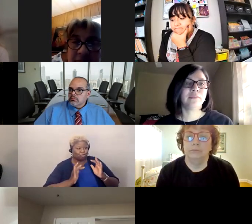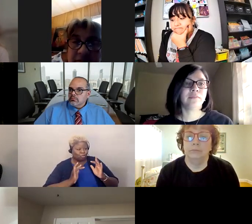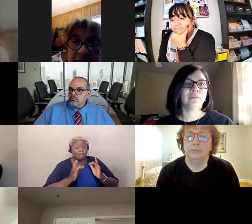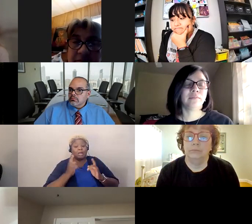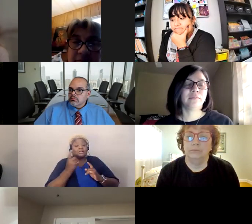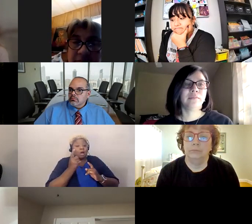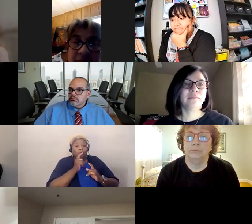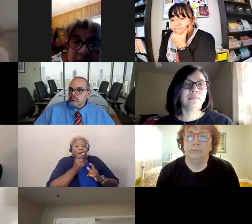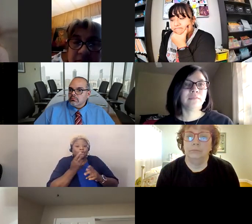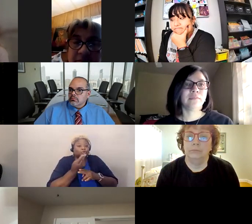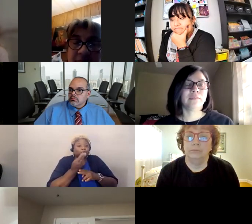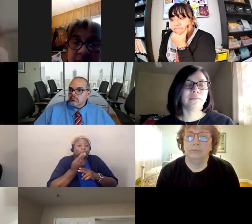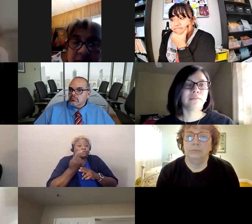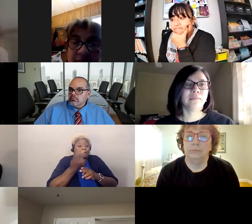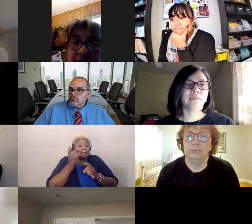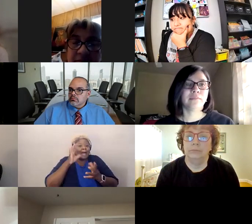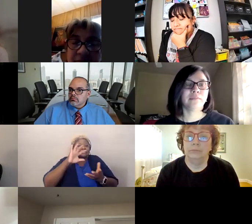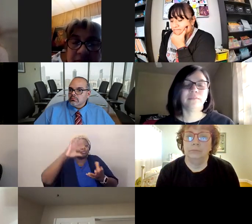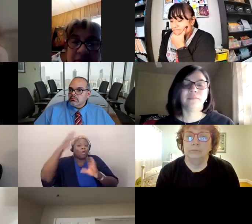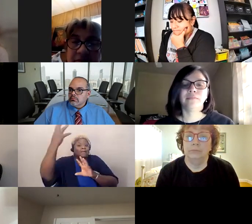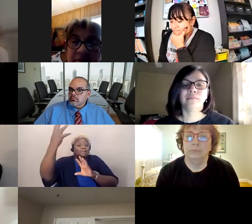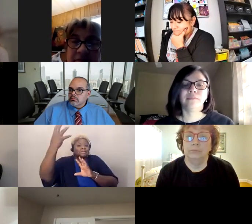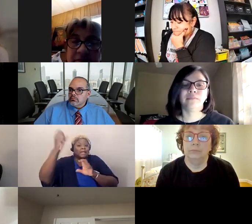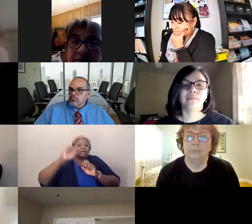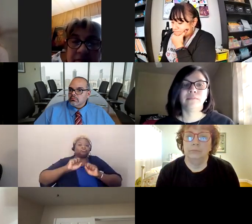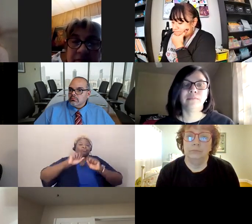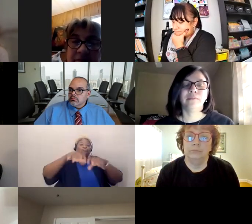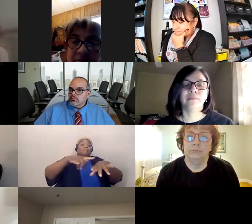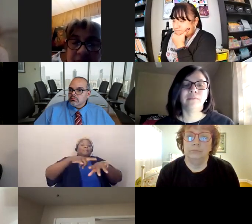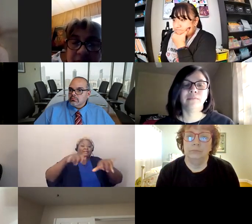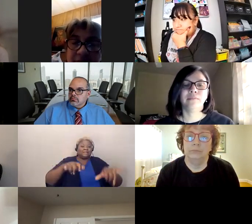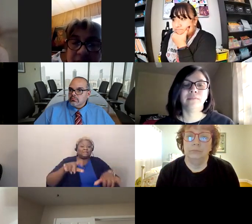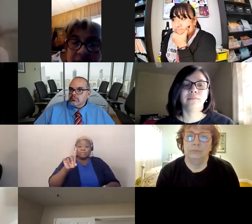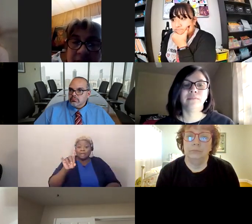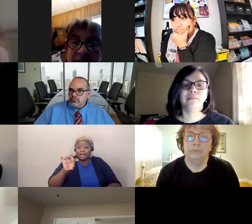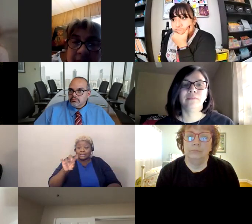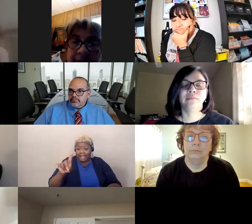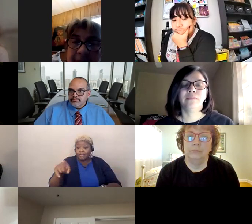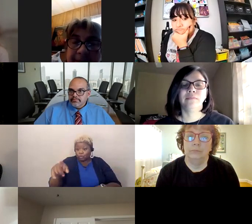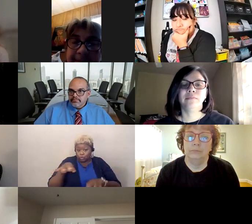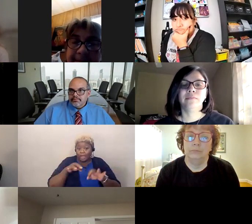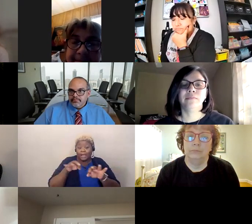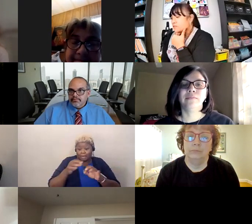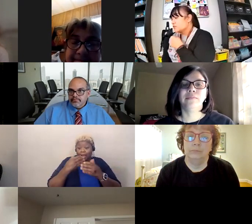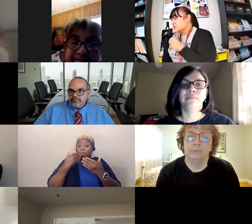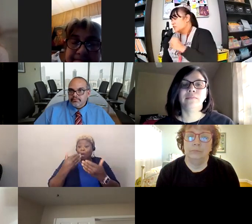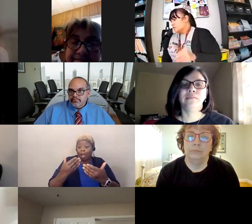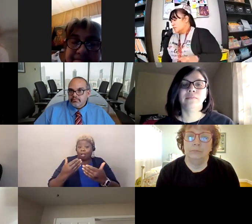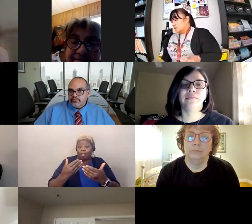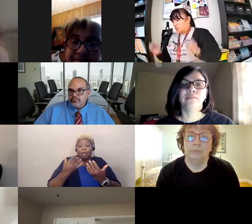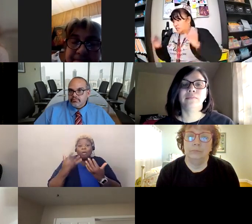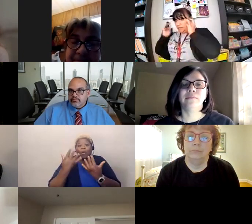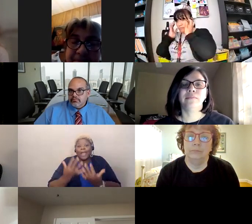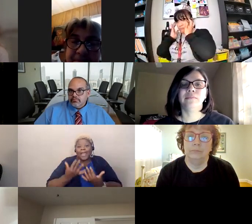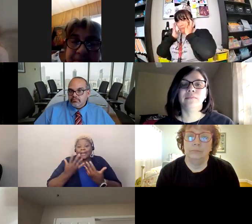Somebody is in a massive crisis and they just get dropped in the system. I mean, David, you explained perfectly well kind of what happens in somebody waiting, and